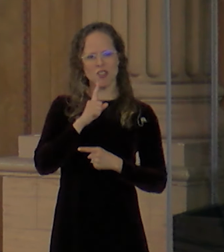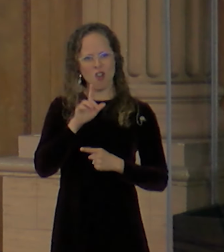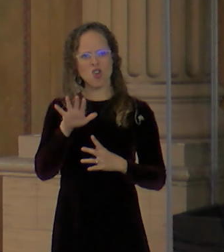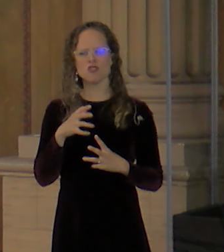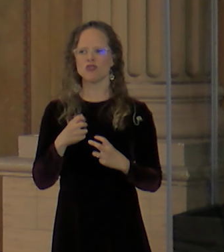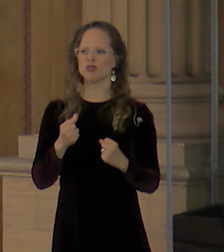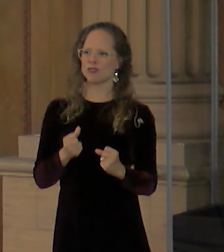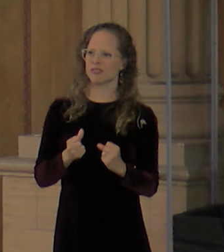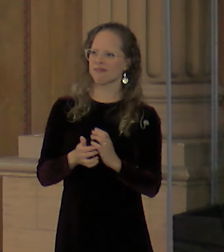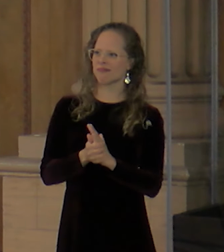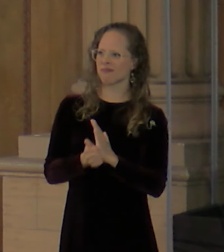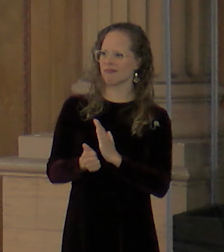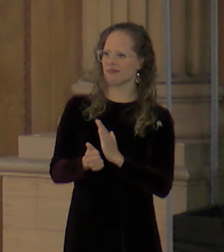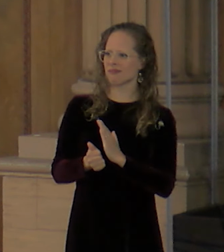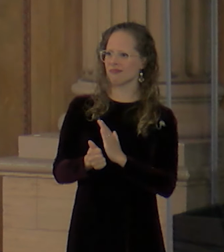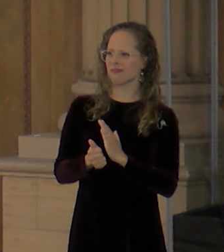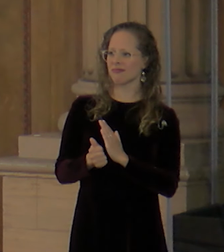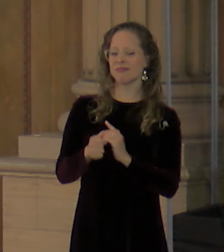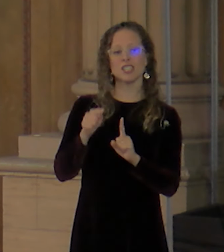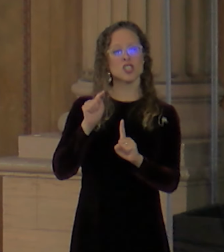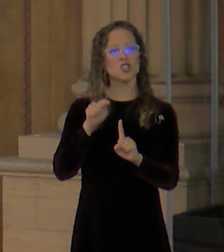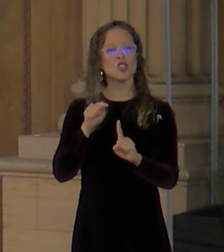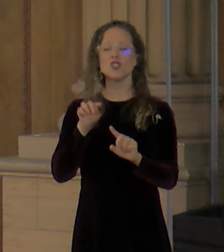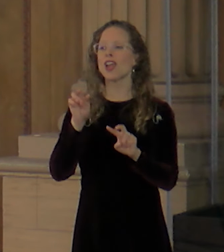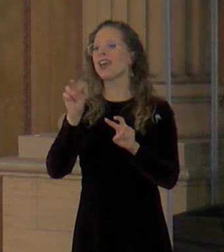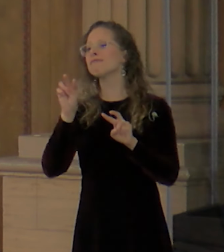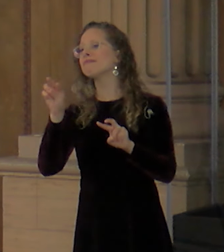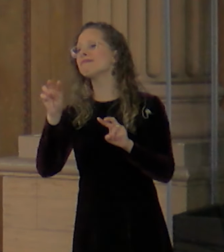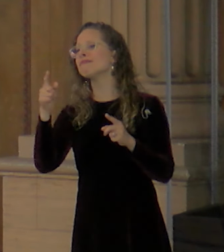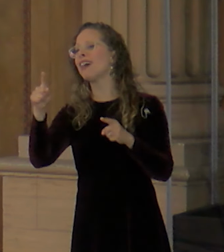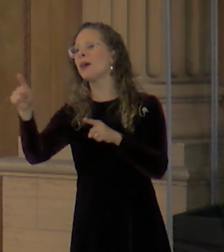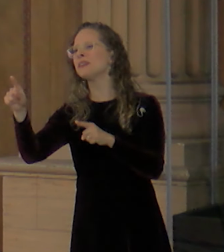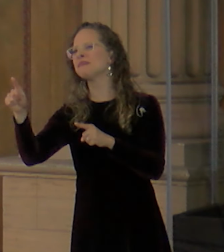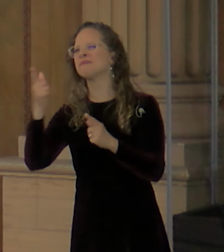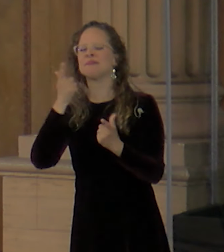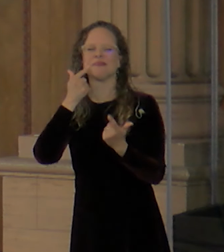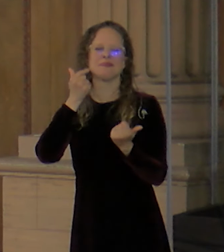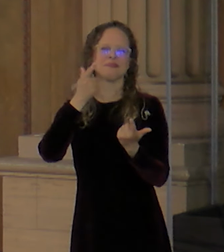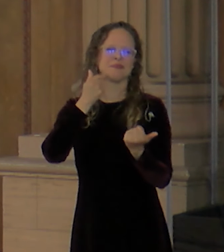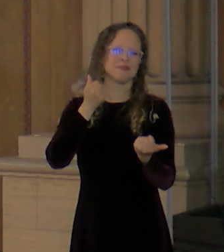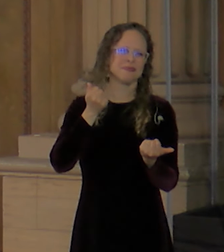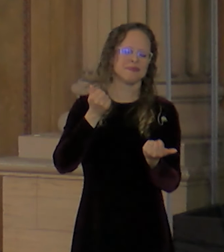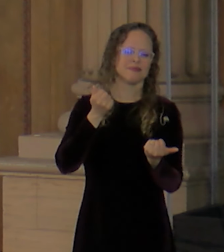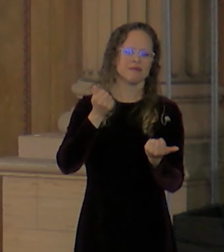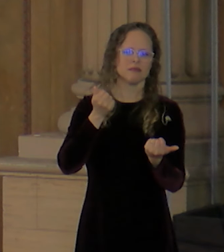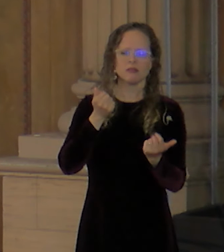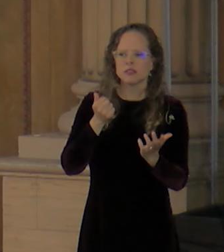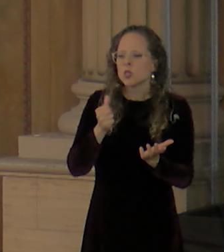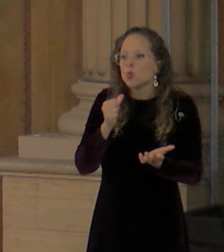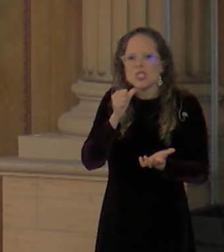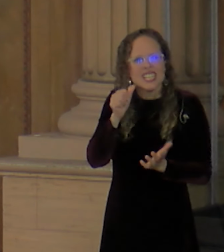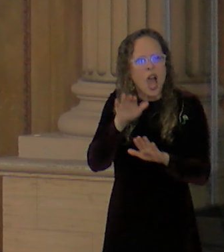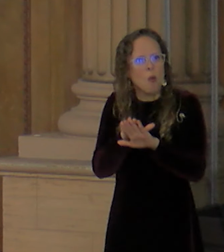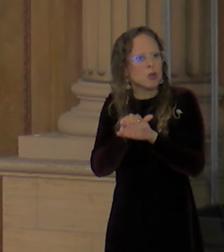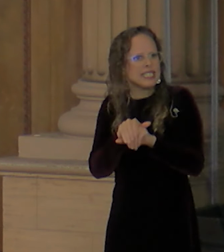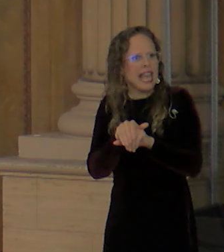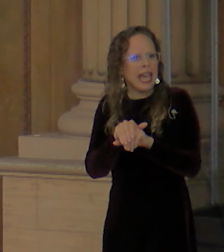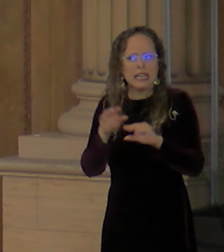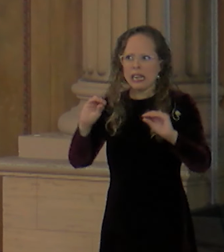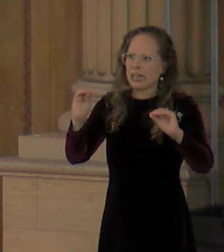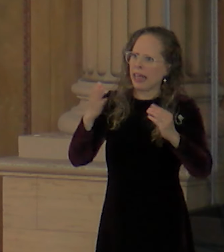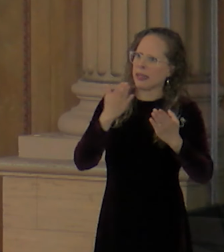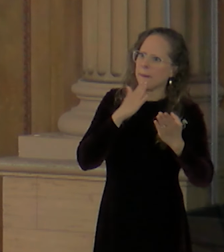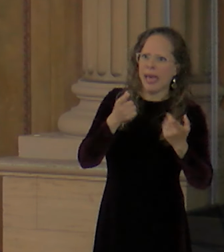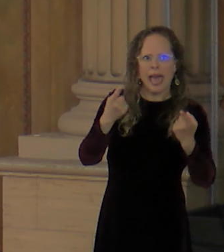This is a Christian response to evil. We don't pretend it doesn't exist. We don't pretend that it's not bad. We don't ignore any temptations toward